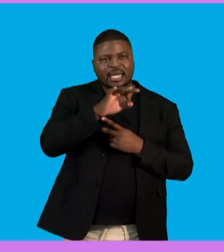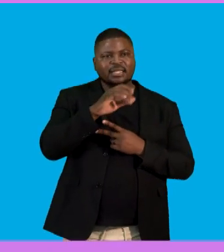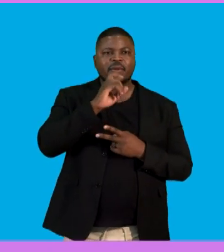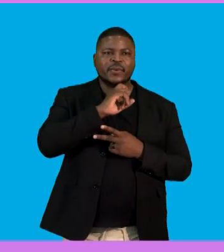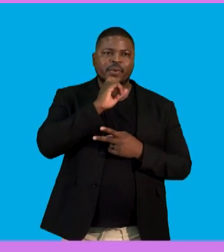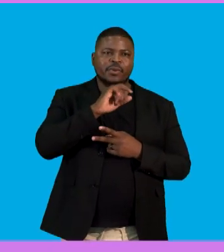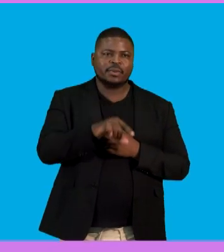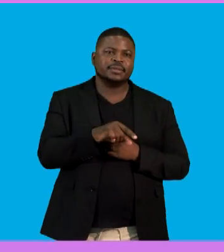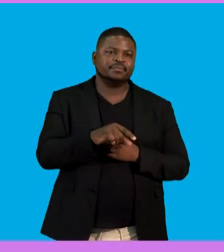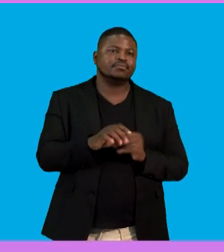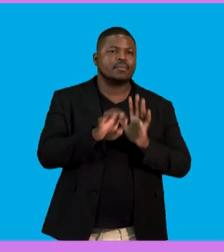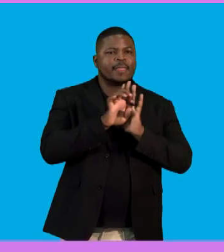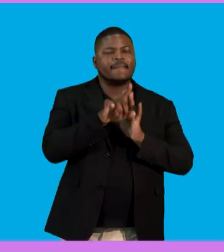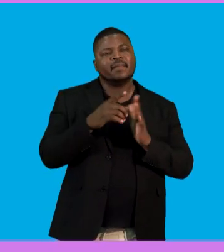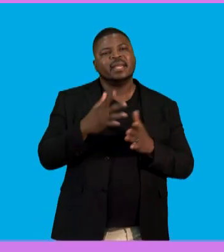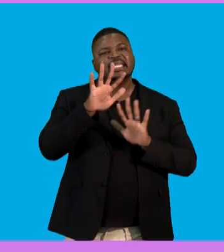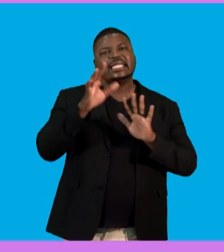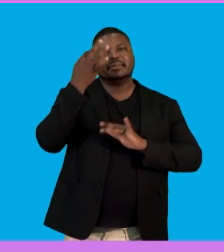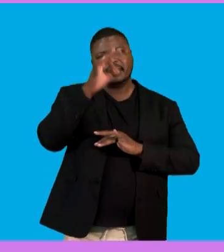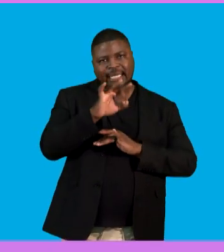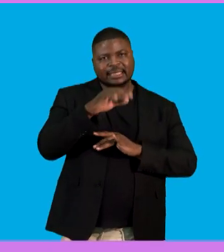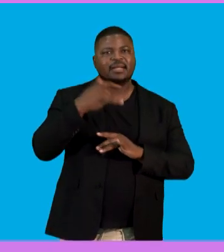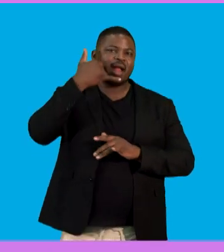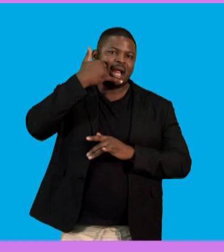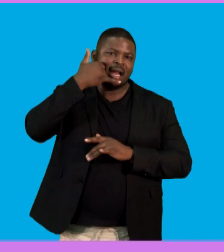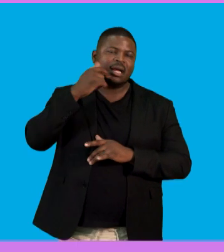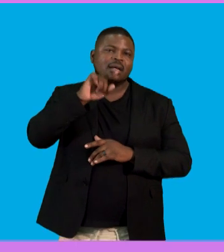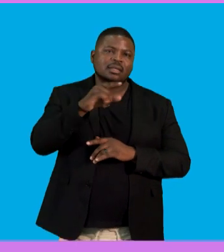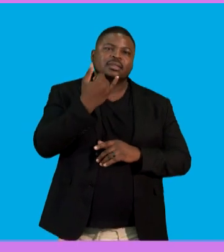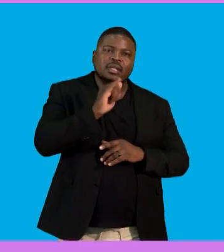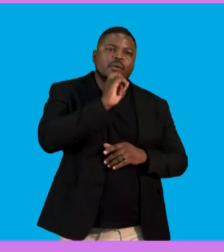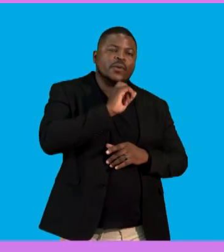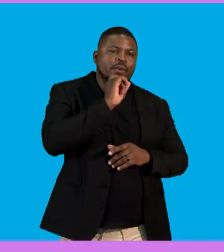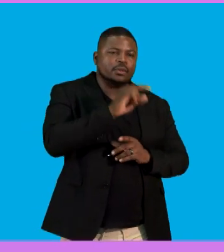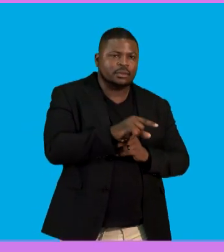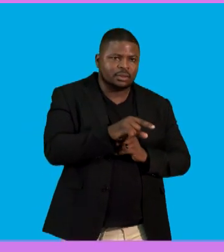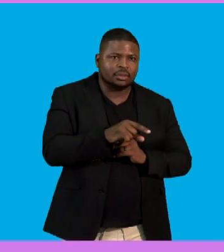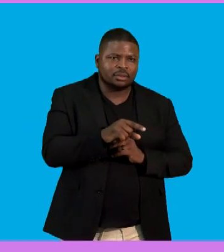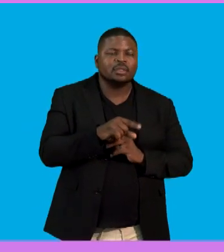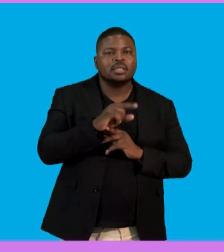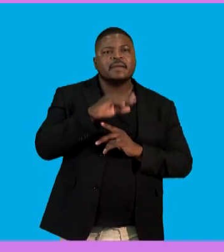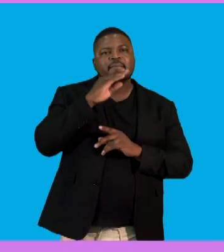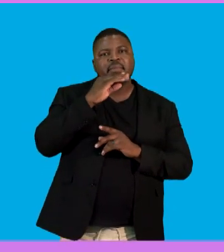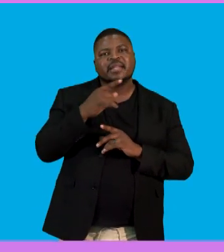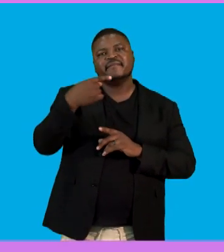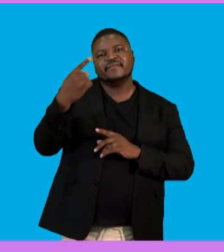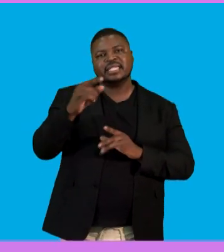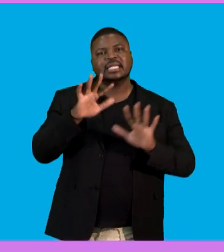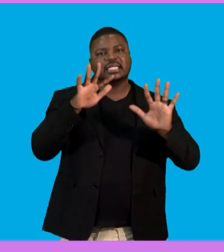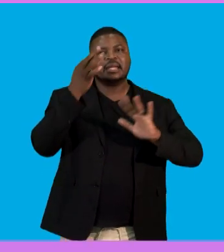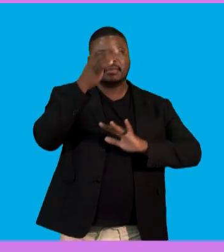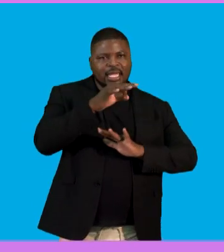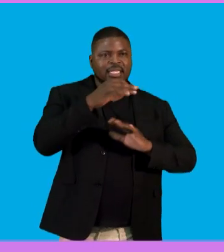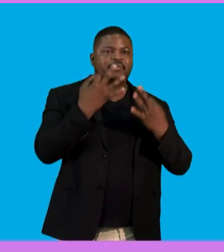10. Let's estimate that this was 10 minutes. So you still continue to pay the very same amount for 10, meaning that the first